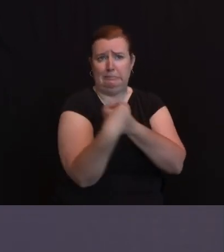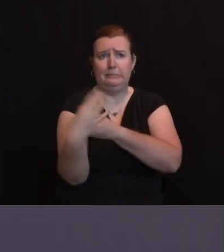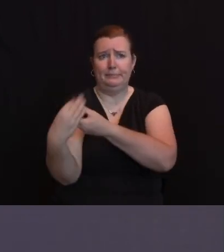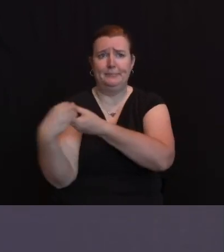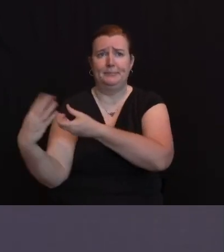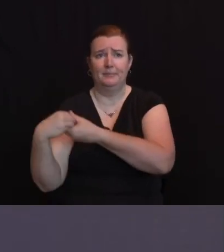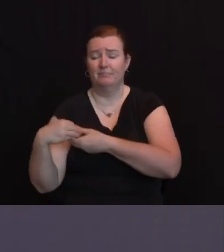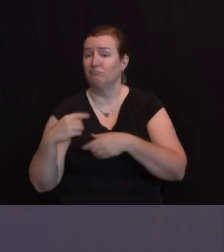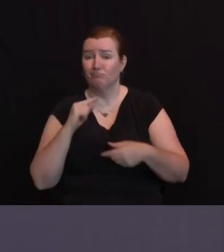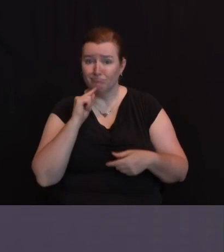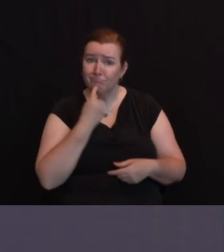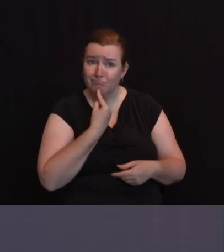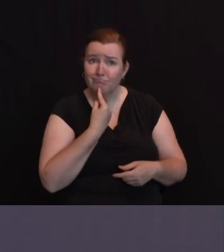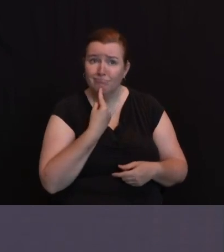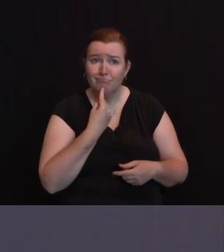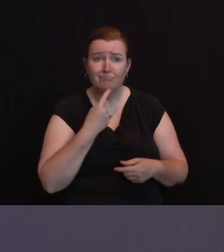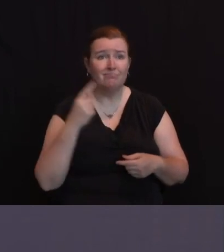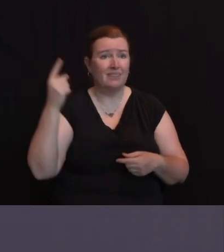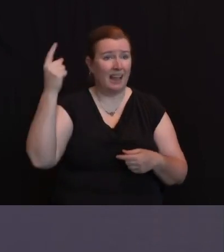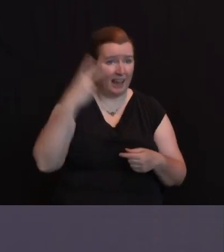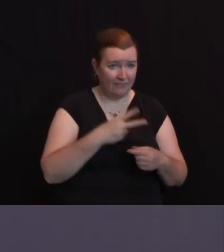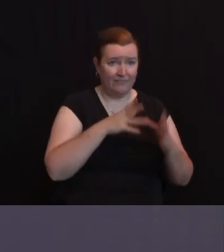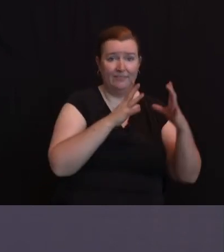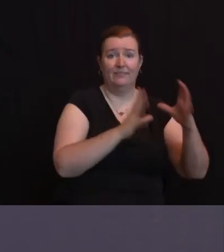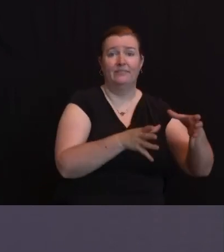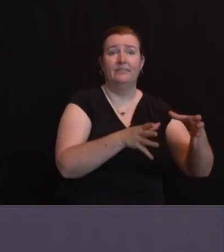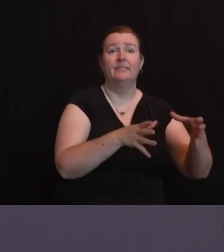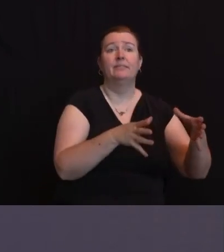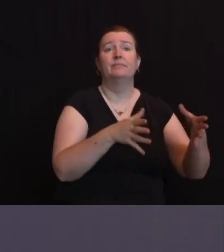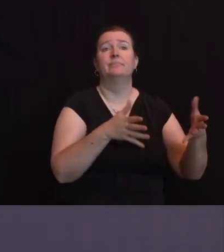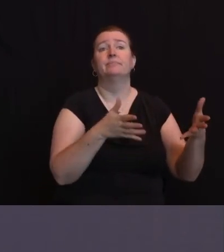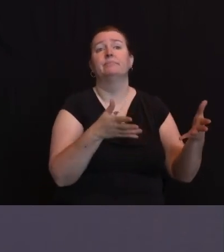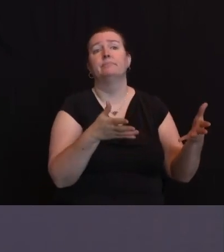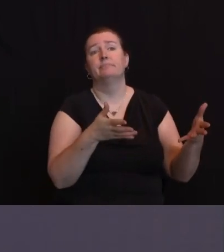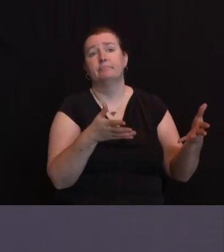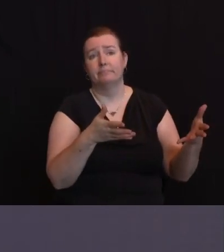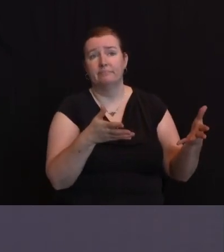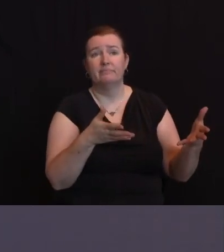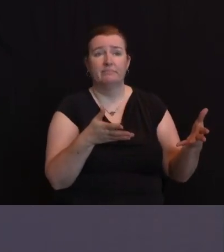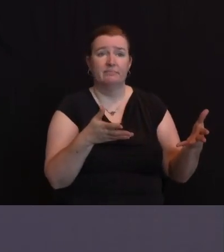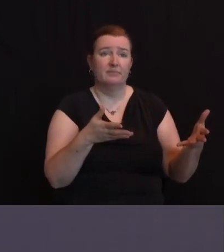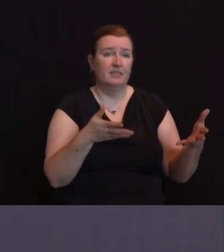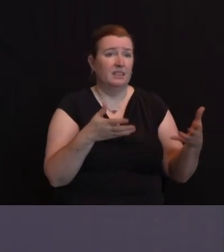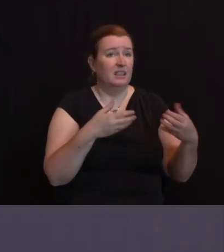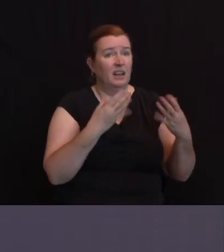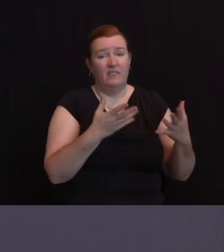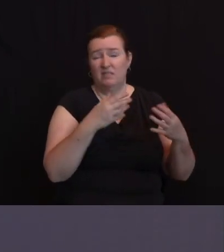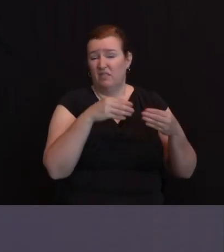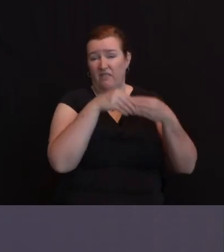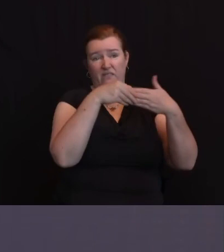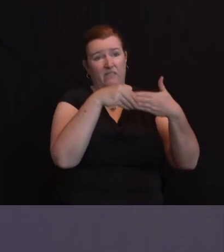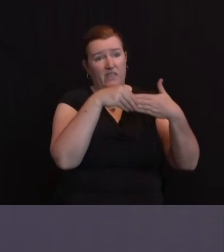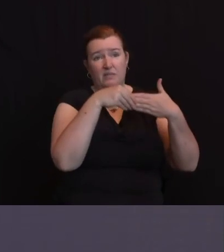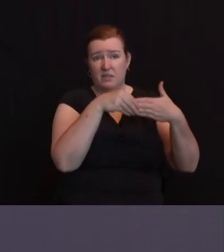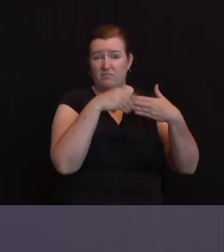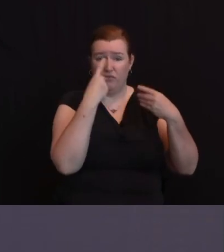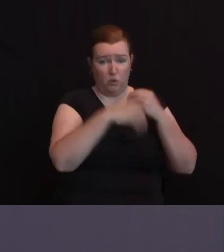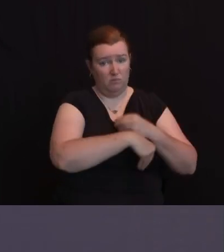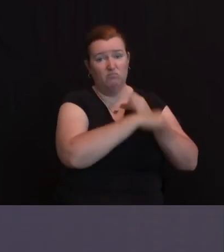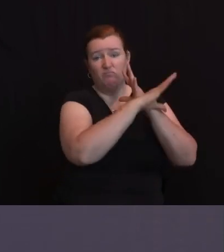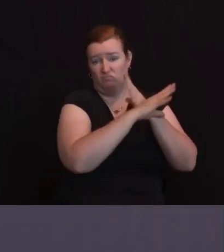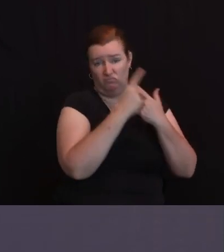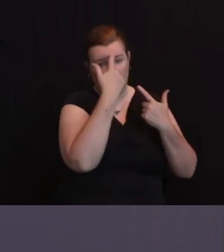Whether it's hybrid, we have obviously given folks the flexibility, and that's another word that I think guides us to remote learn. But